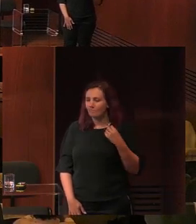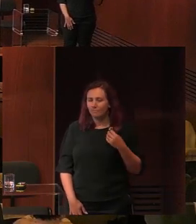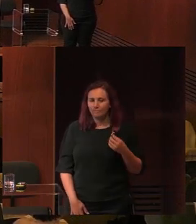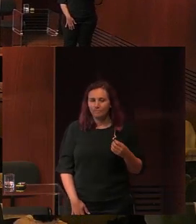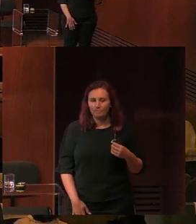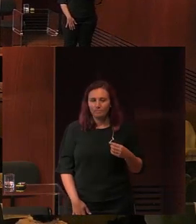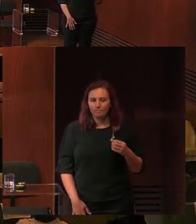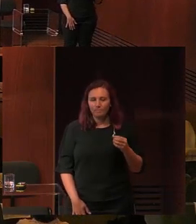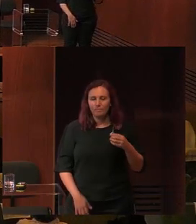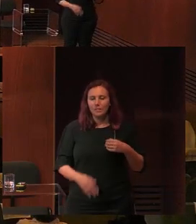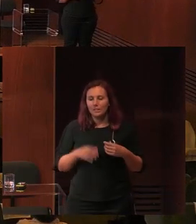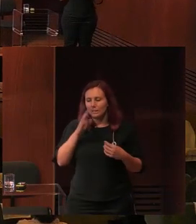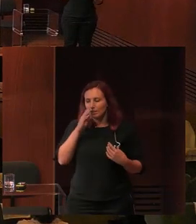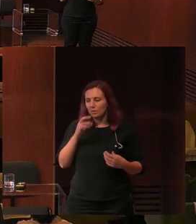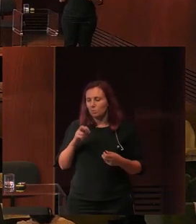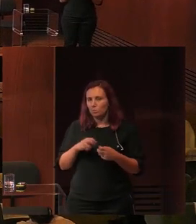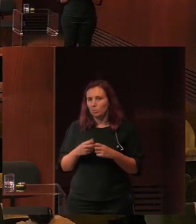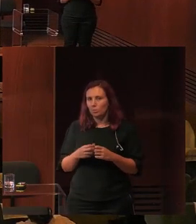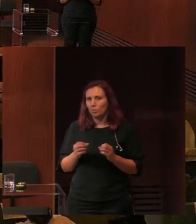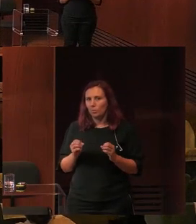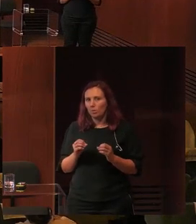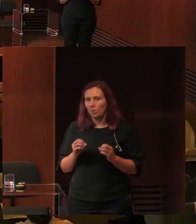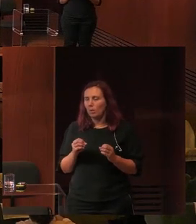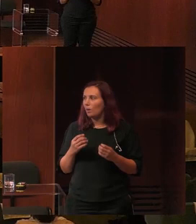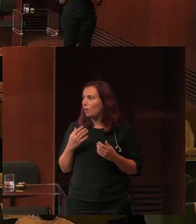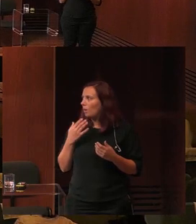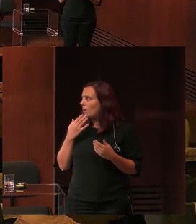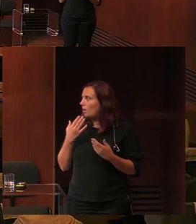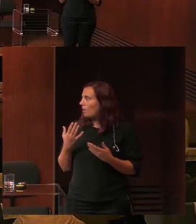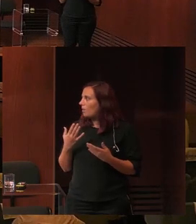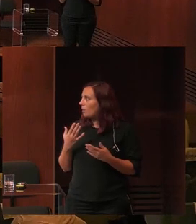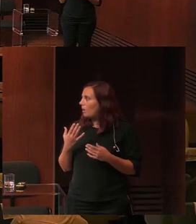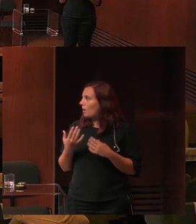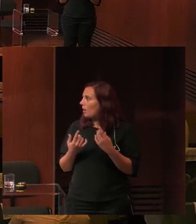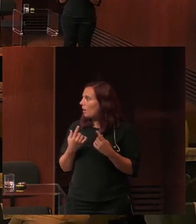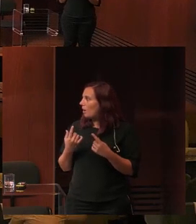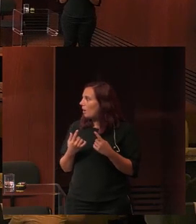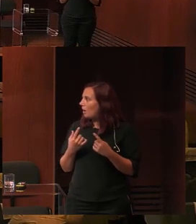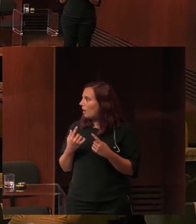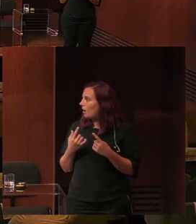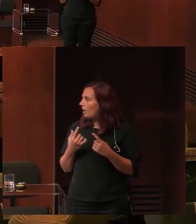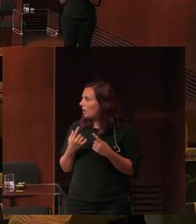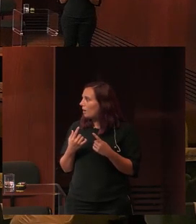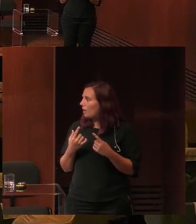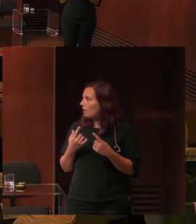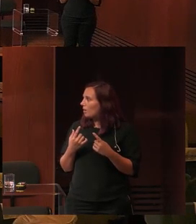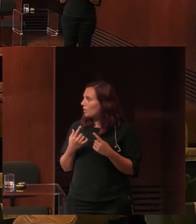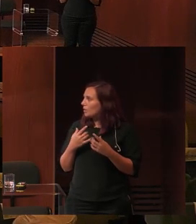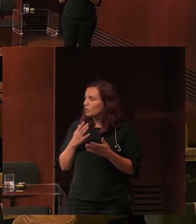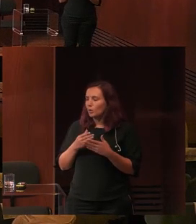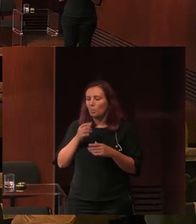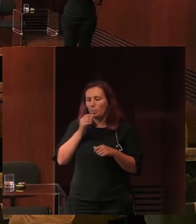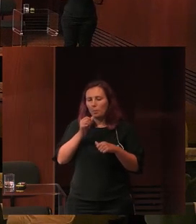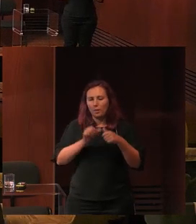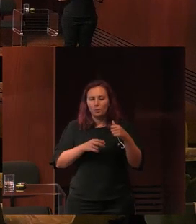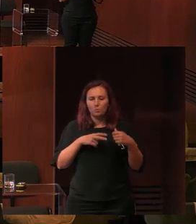If you don't mind, just give a few words in Portuguese for this audience, and just a few